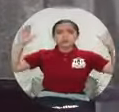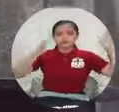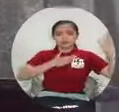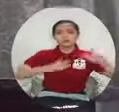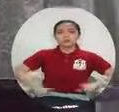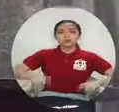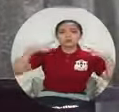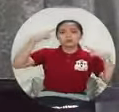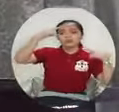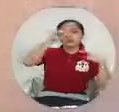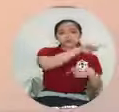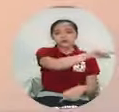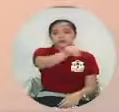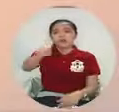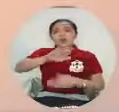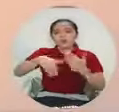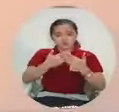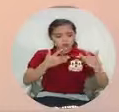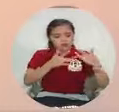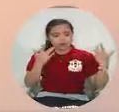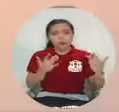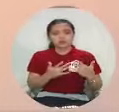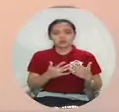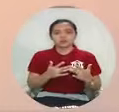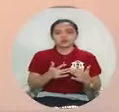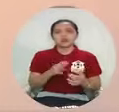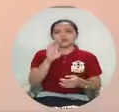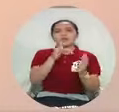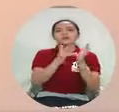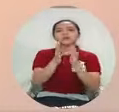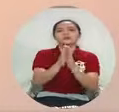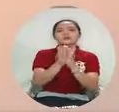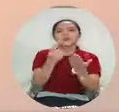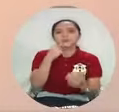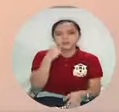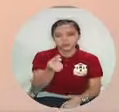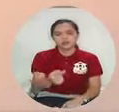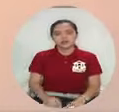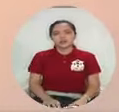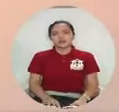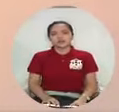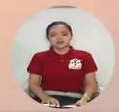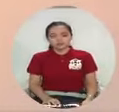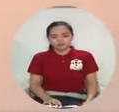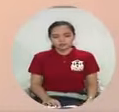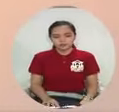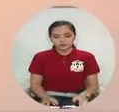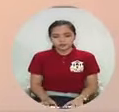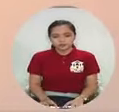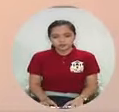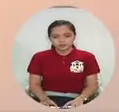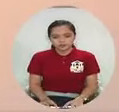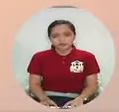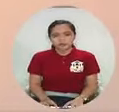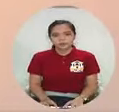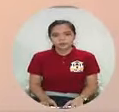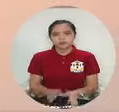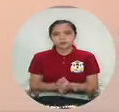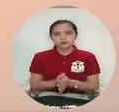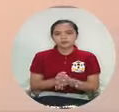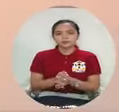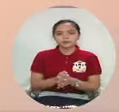were always 1 Corinthians 15, 57 to 58. The Bible says